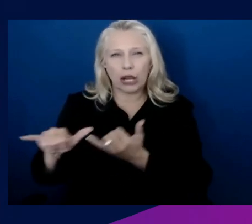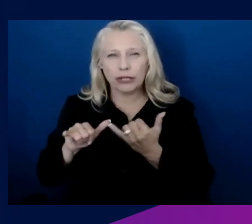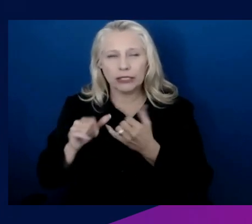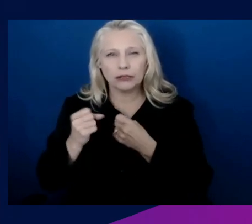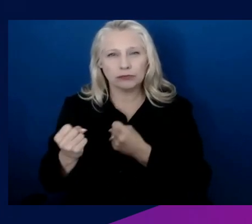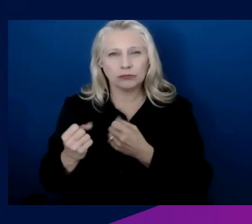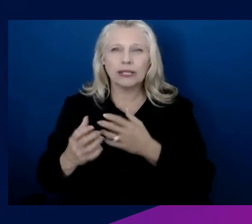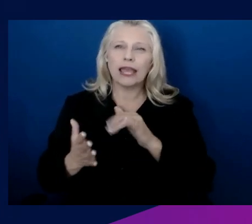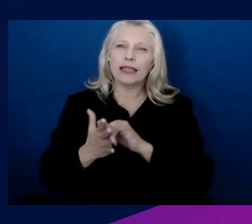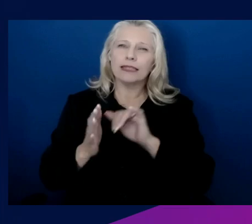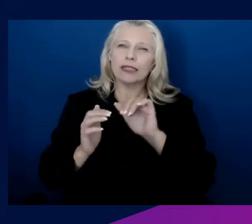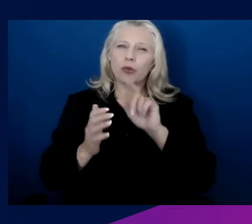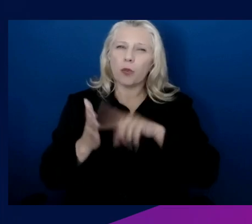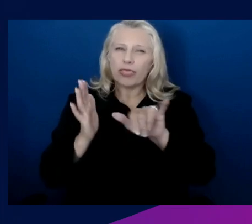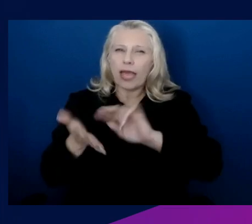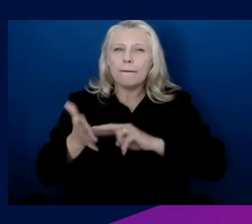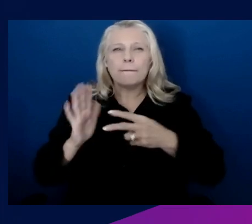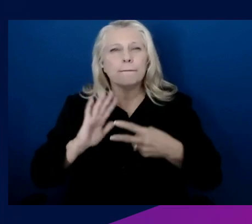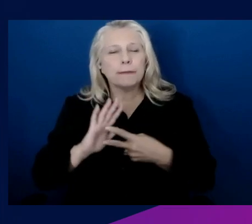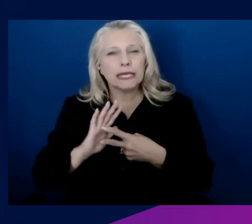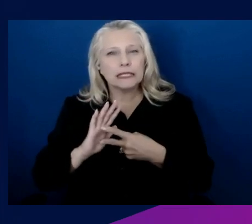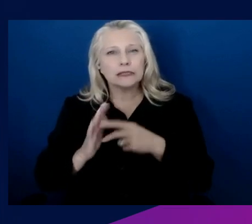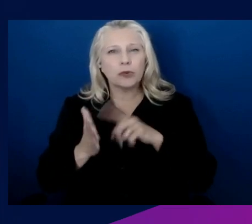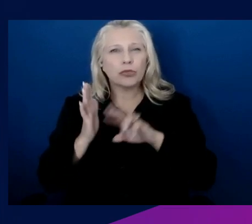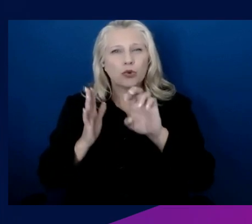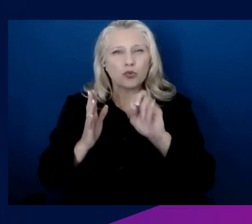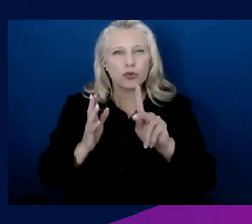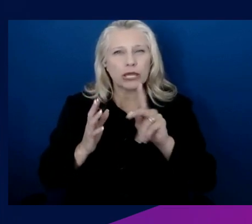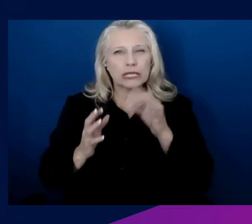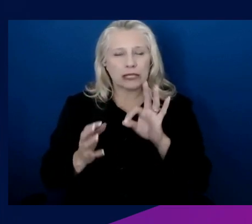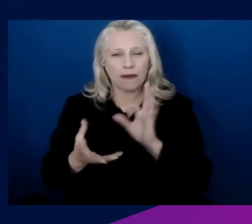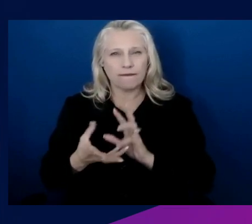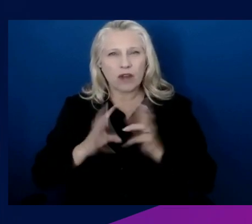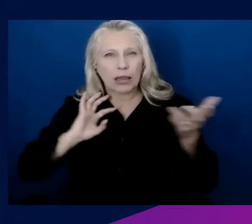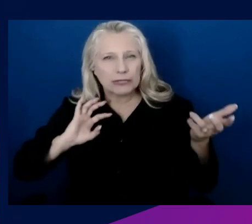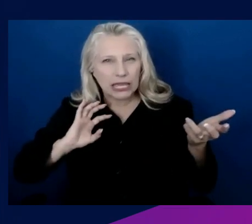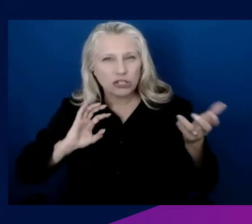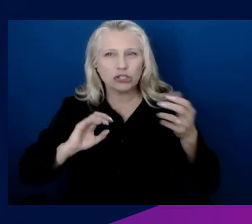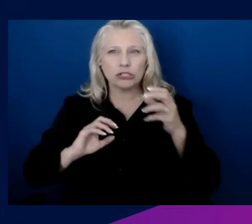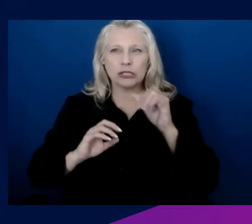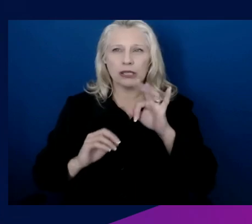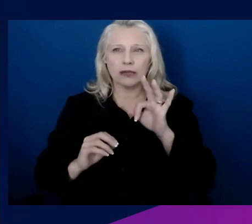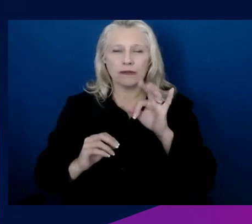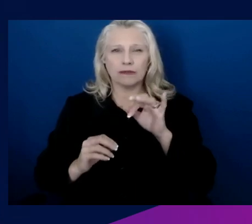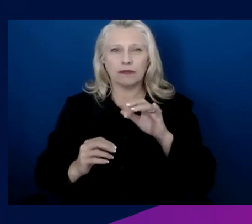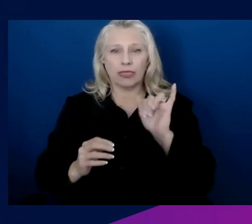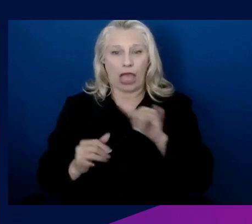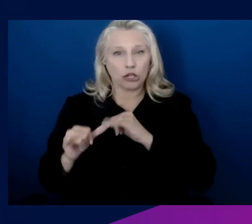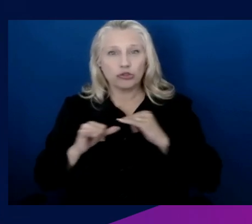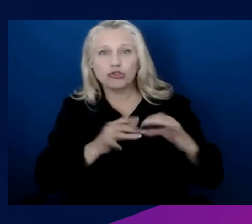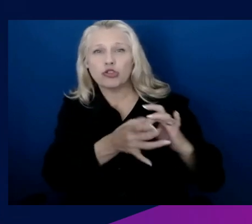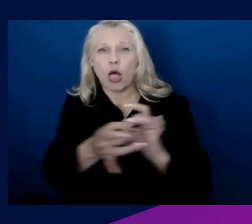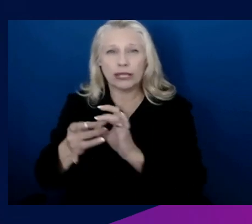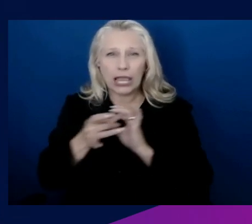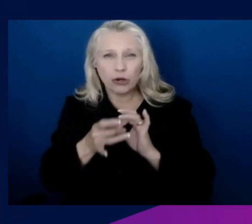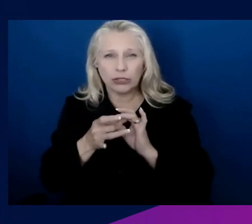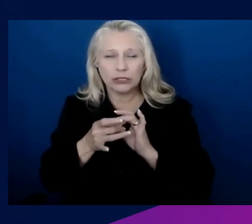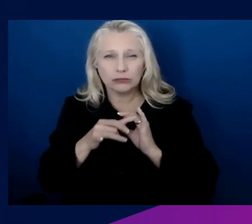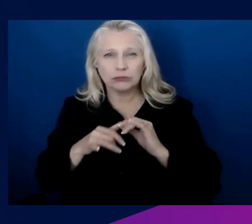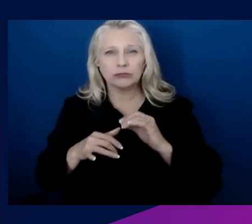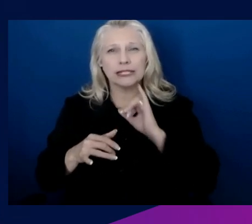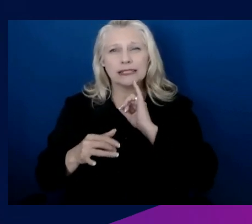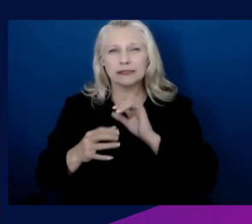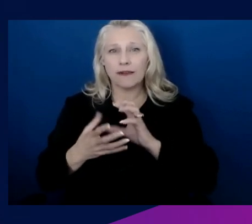what the risk of fragmentation is if the solidarity is fragmented. I was also thinking